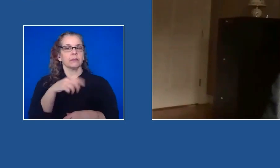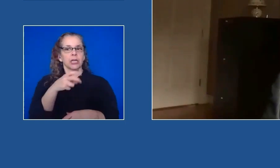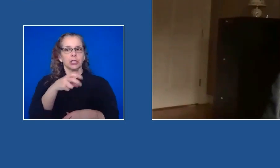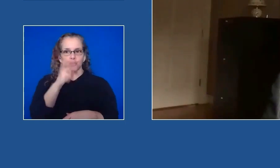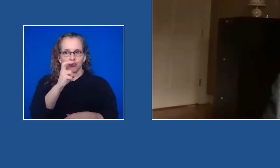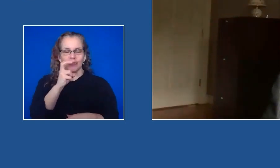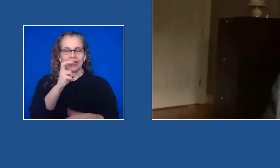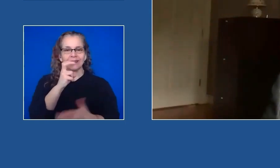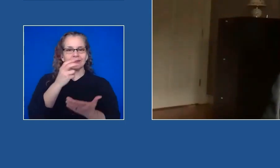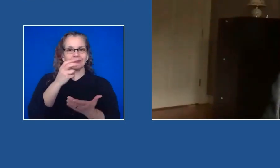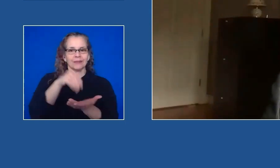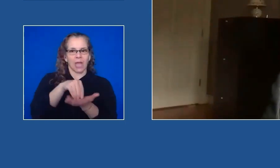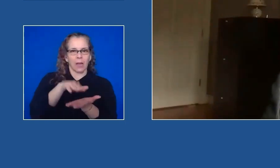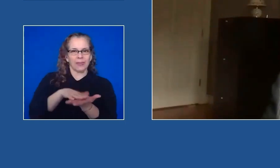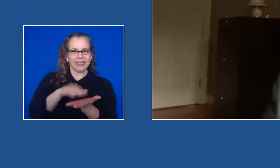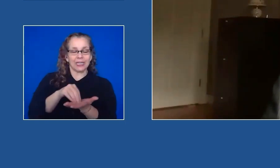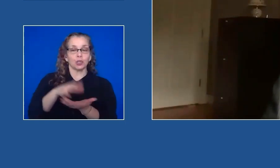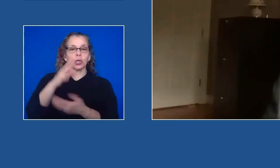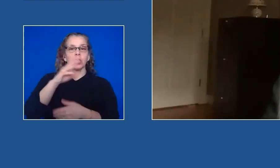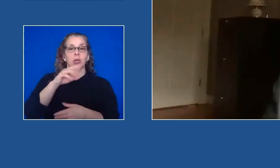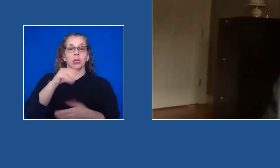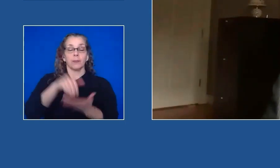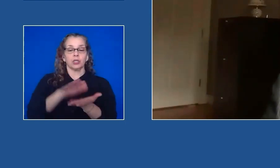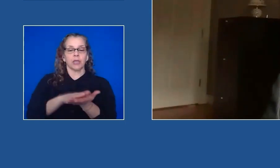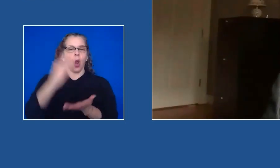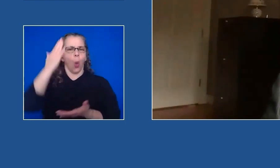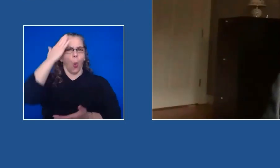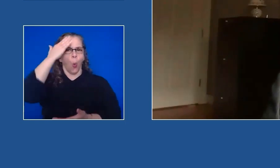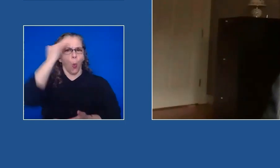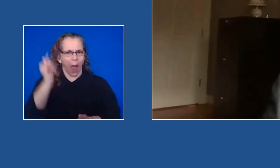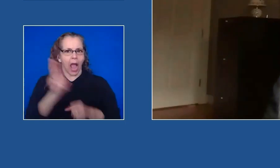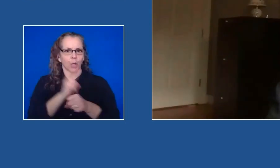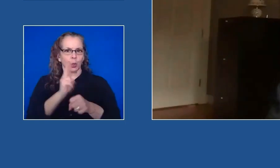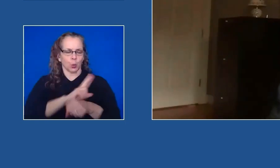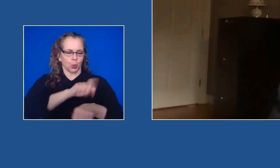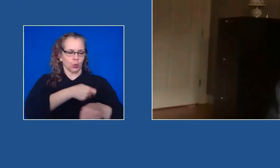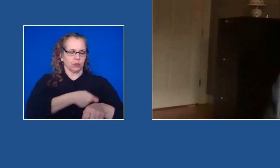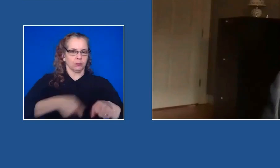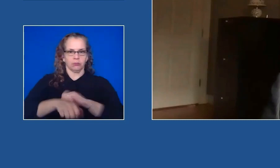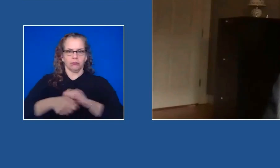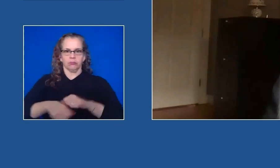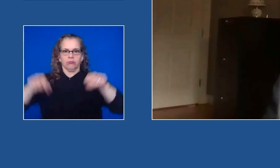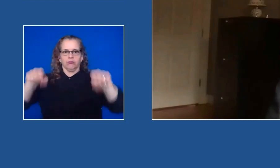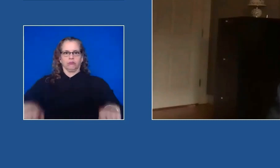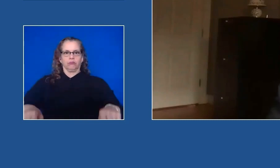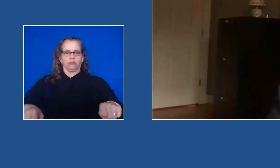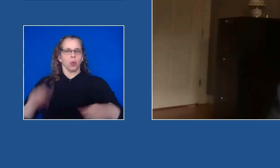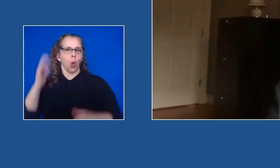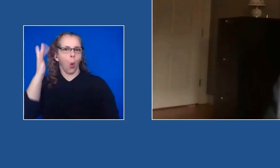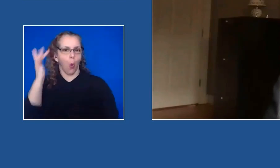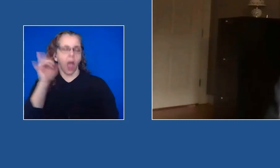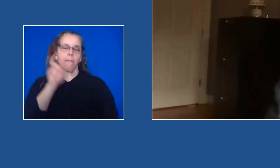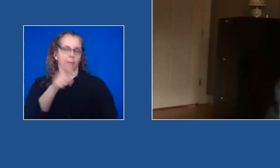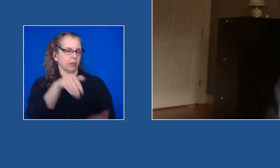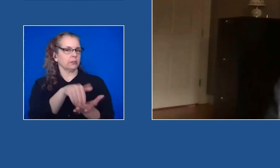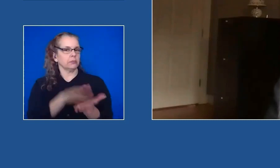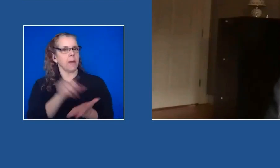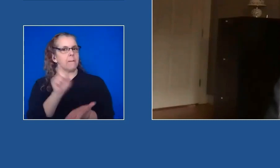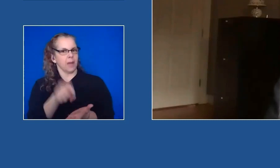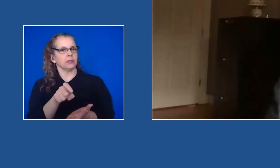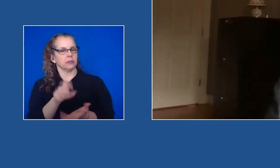why restraints are needed and how we minimize use of restraint. So that's pretty stringent and codified in the federal